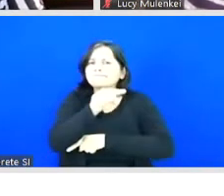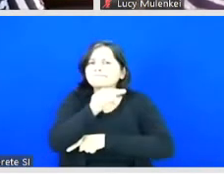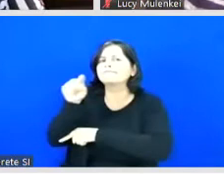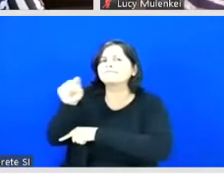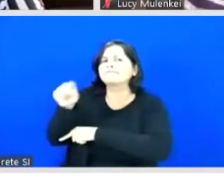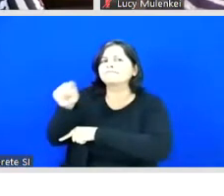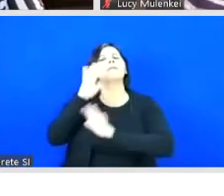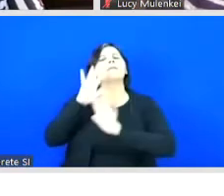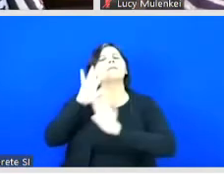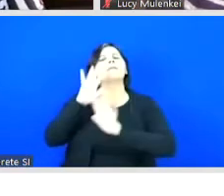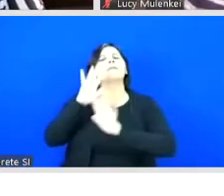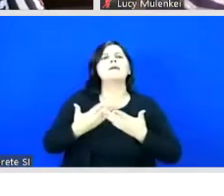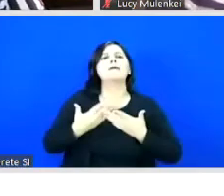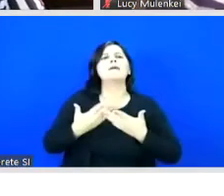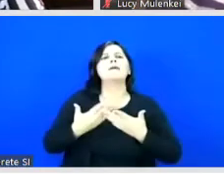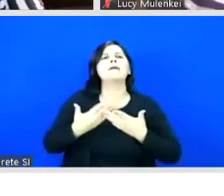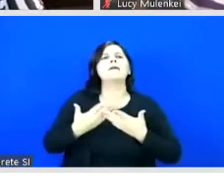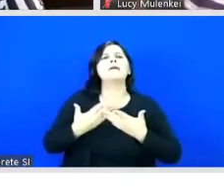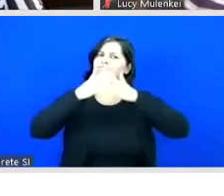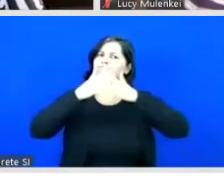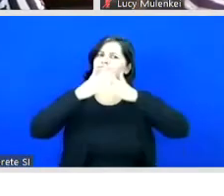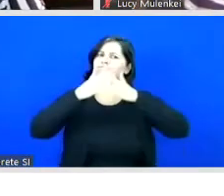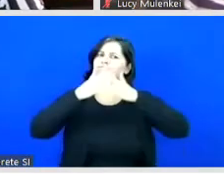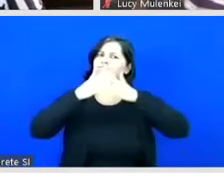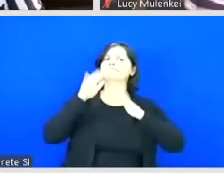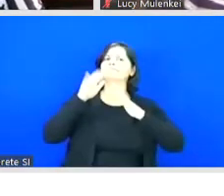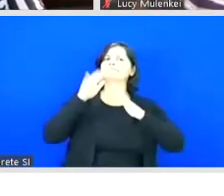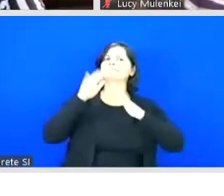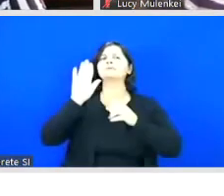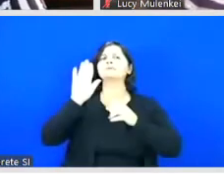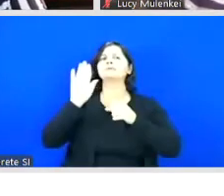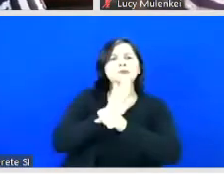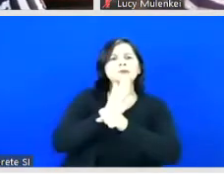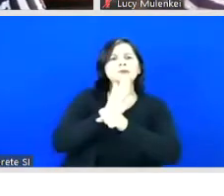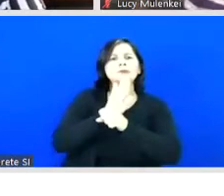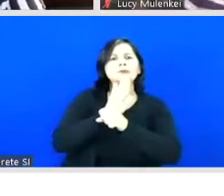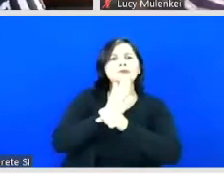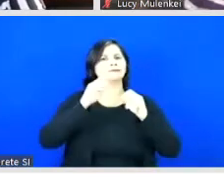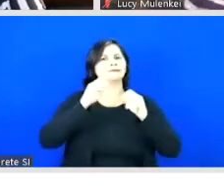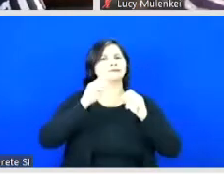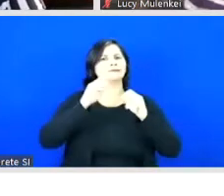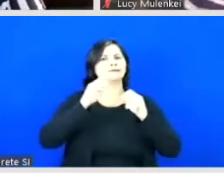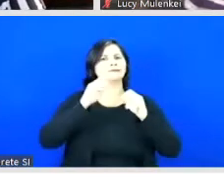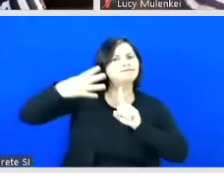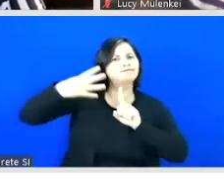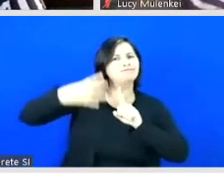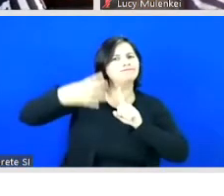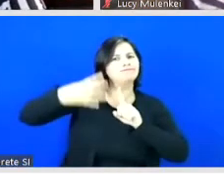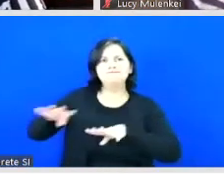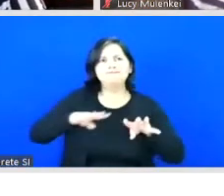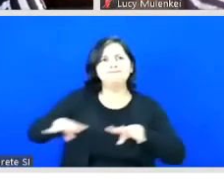institutions are not contributing to global degradation and that they're playing their part in improving our prospects for